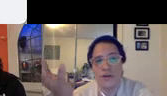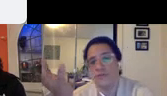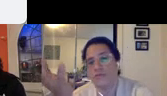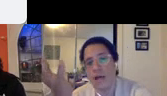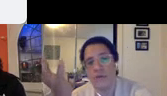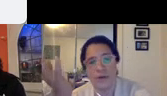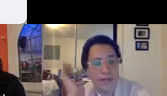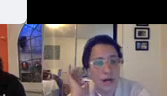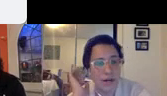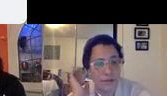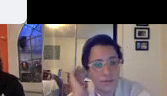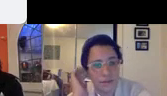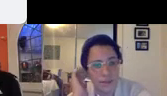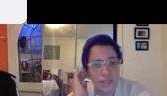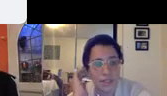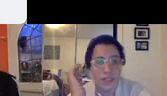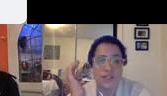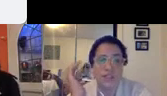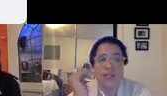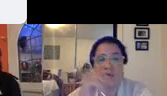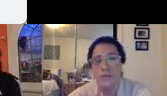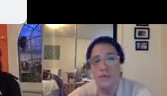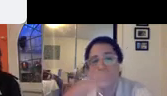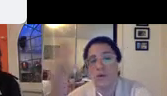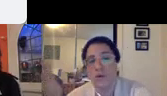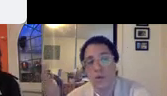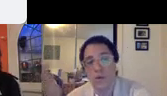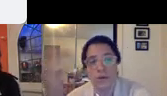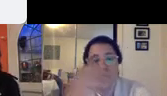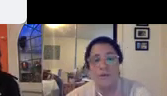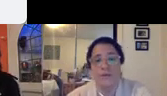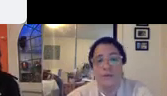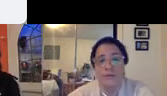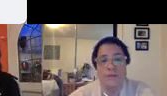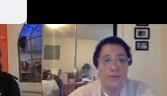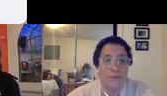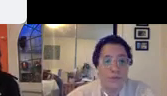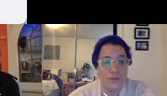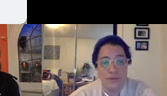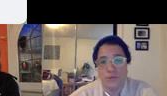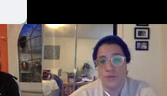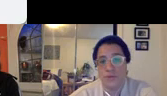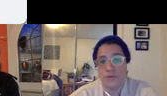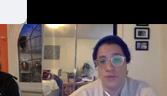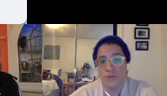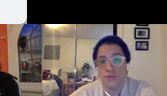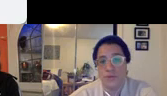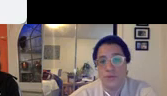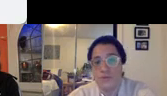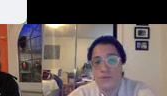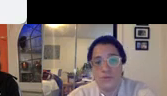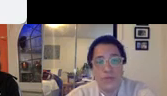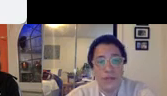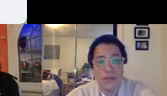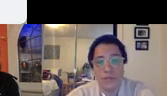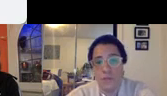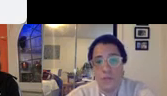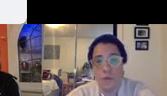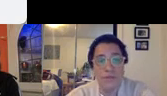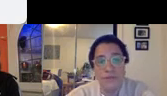Vision Zero on their radar initially. Or you may